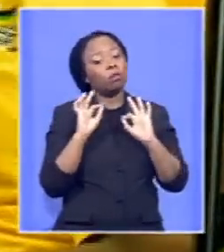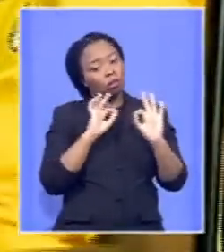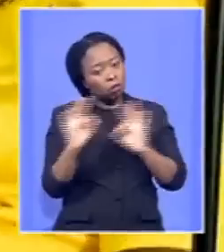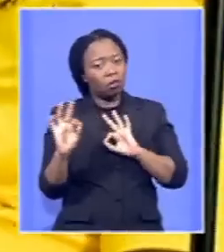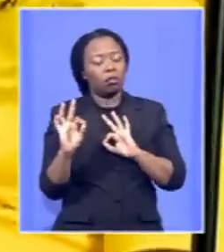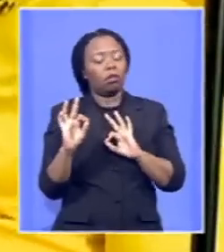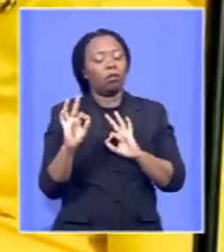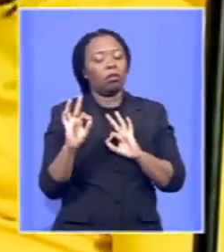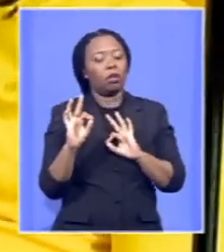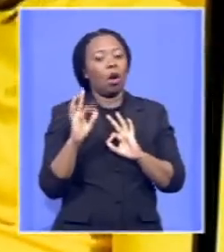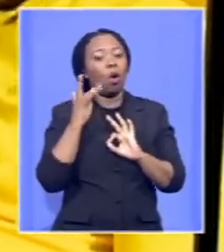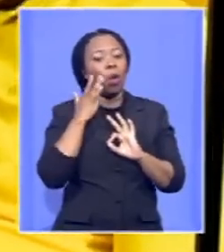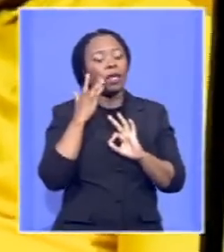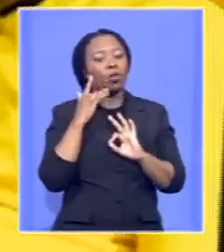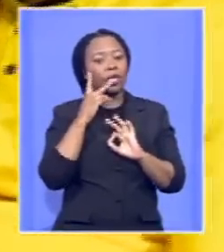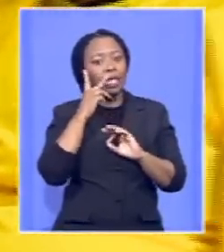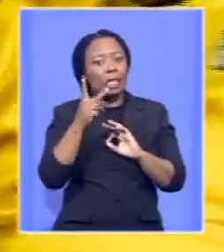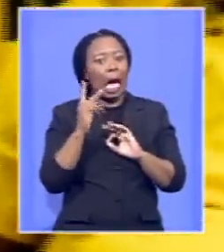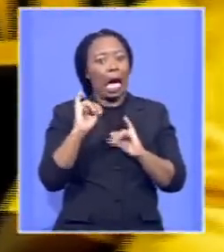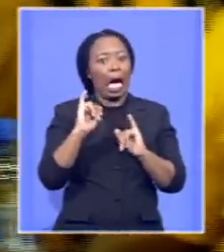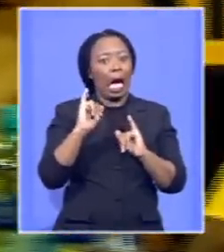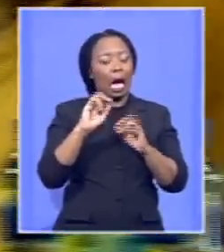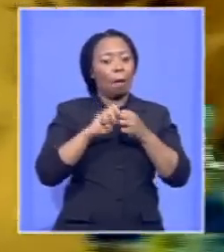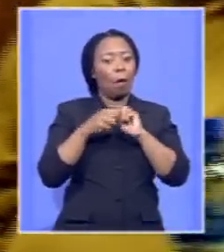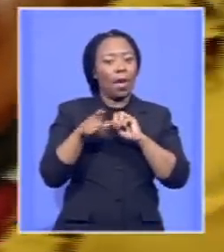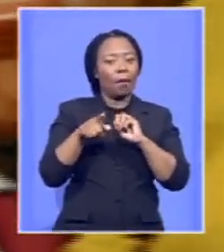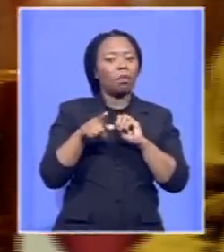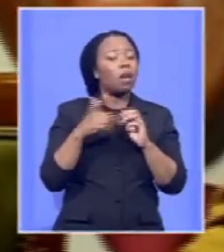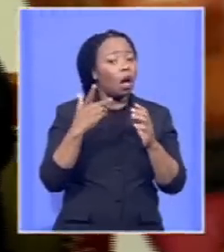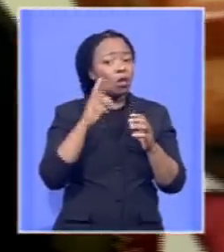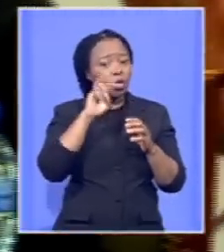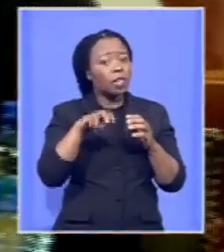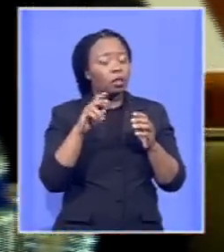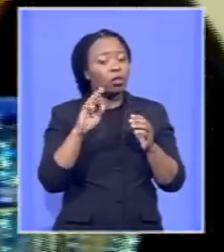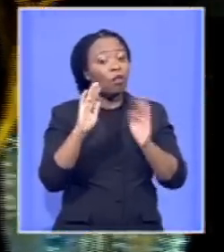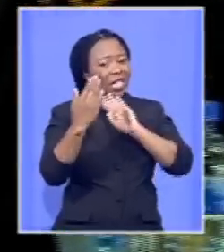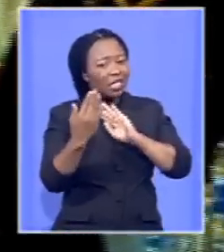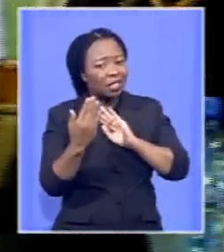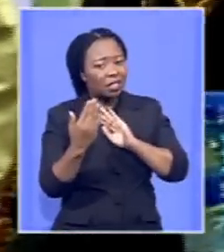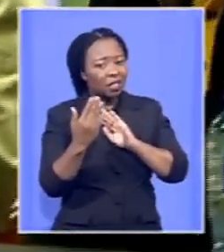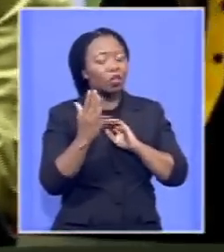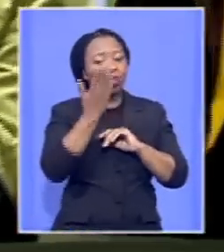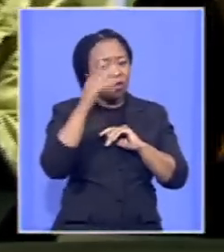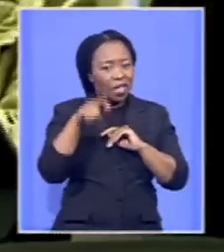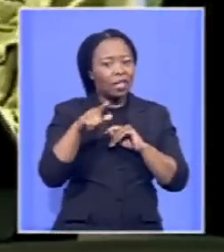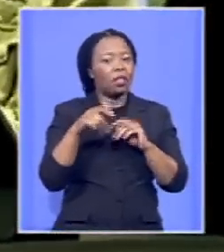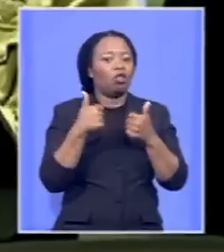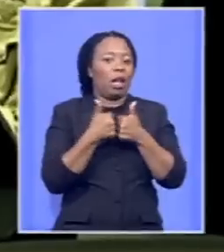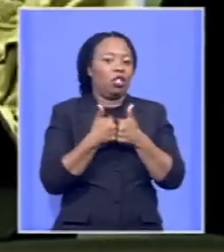the moment where you smell the coffee and deal with it. And I hope that we will emerge stronger from this, and